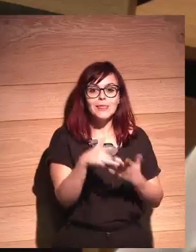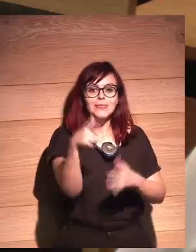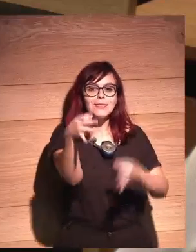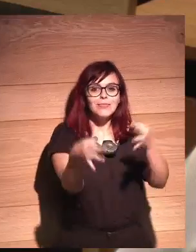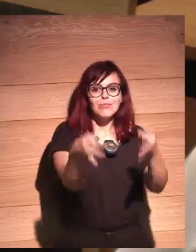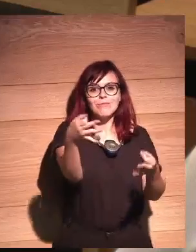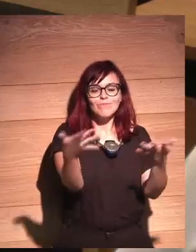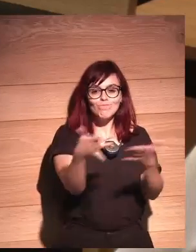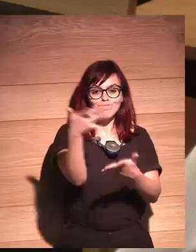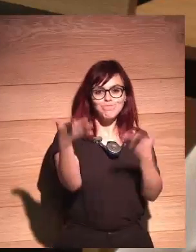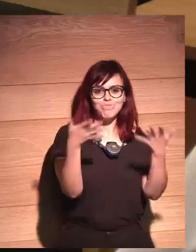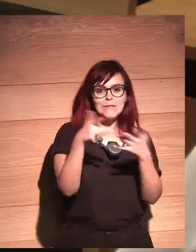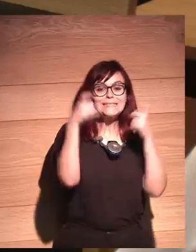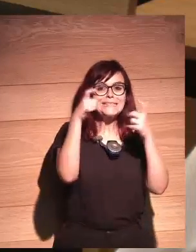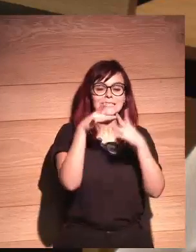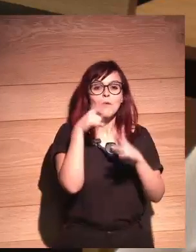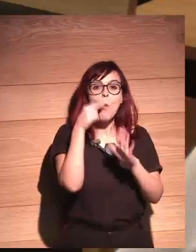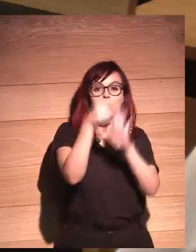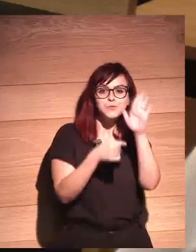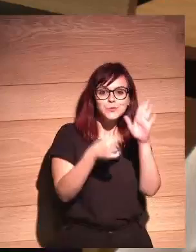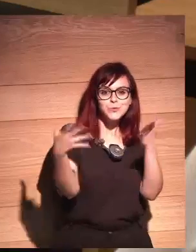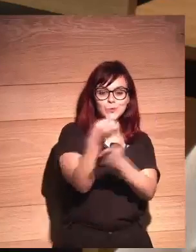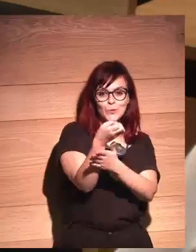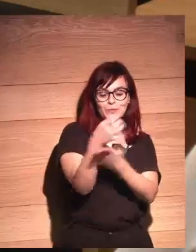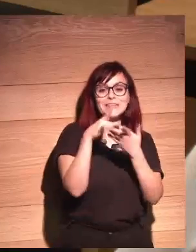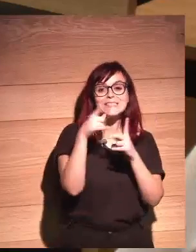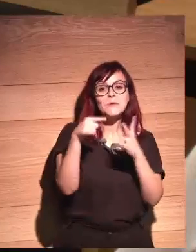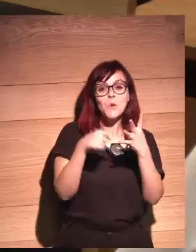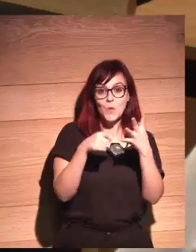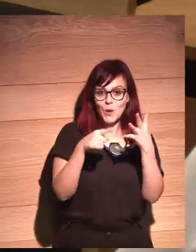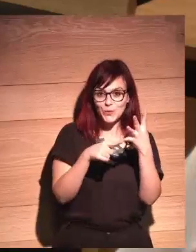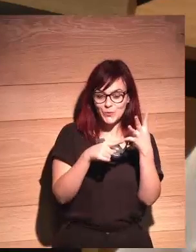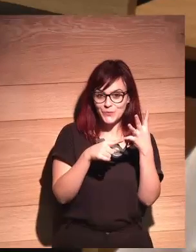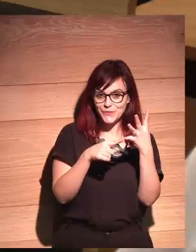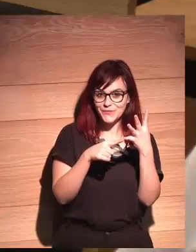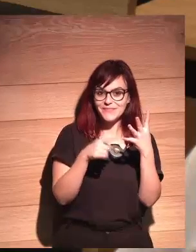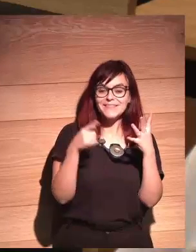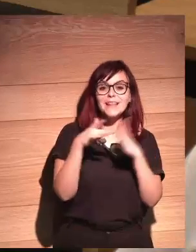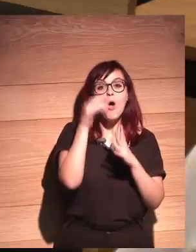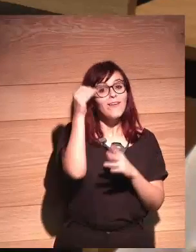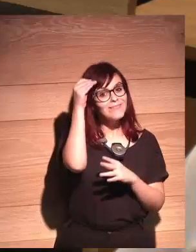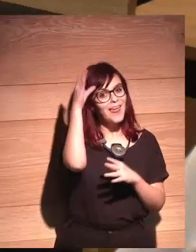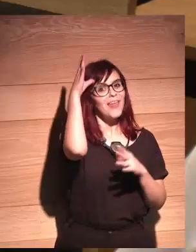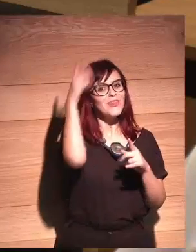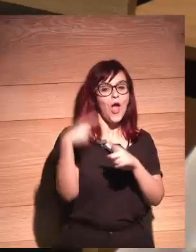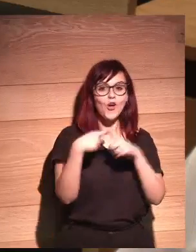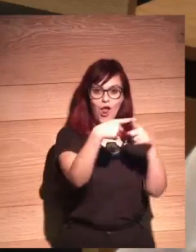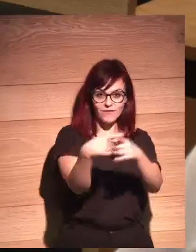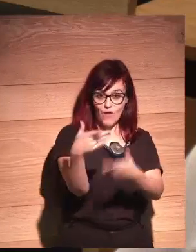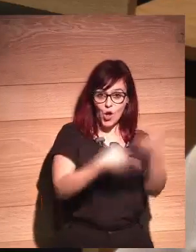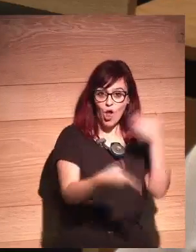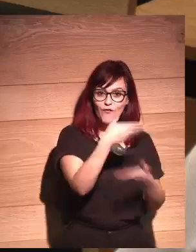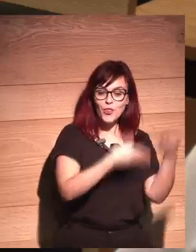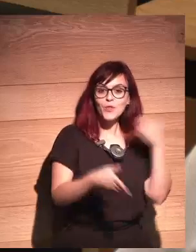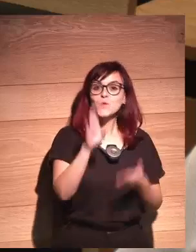or is there a court that performs this evaluation? And the fourth bullet would be the